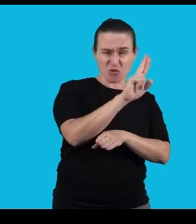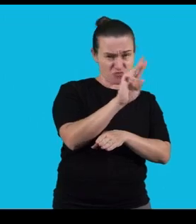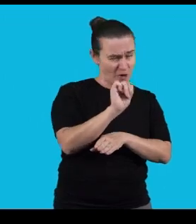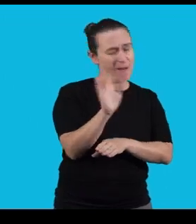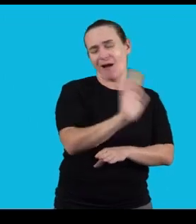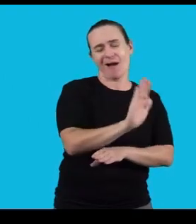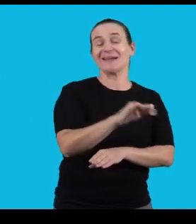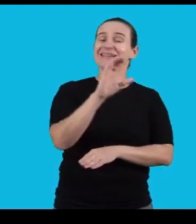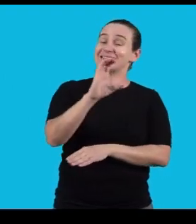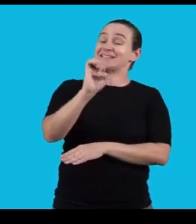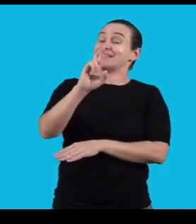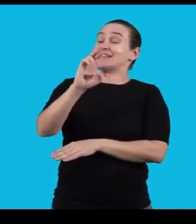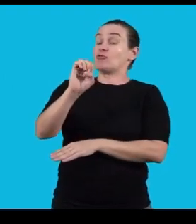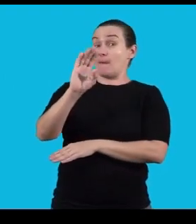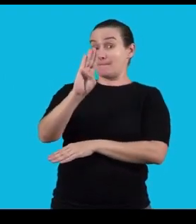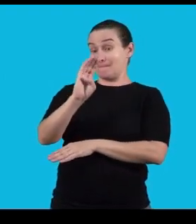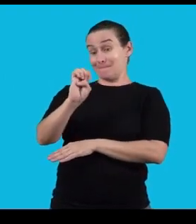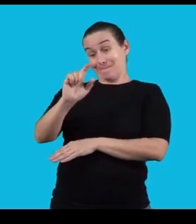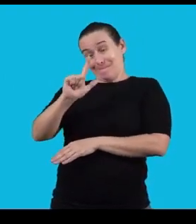cerebrum.